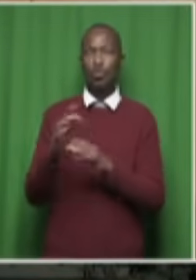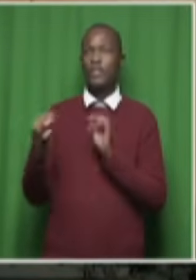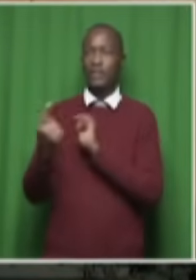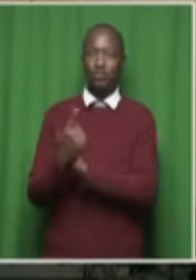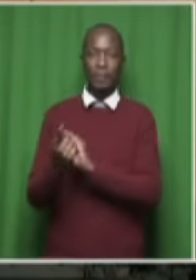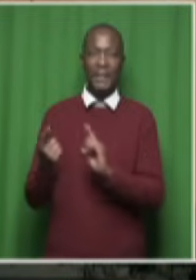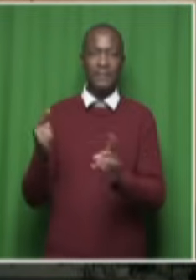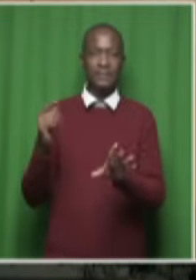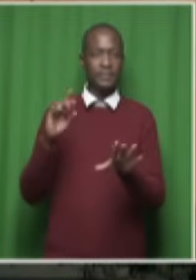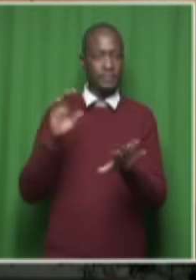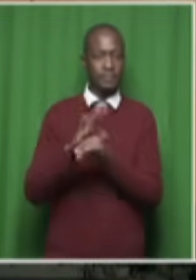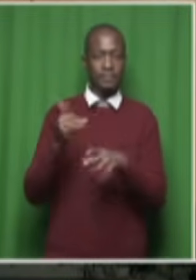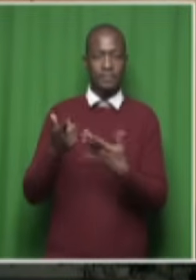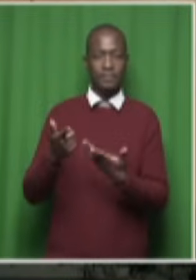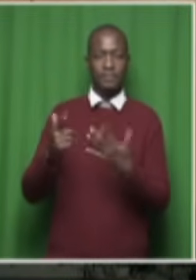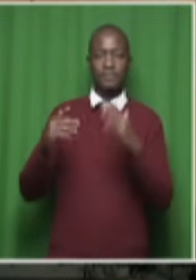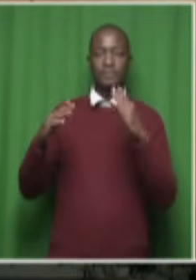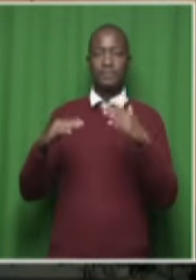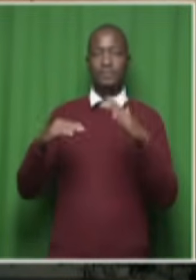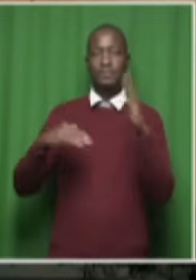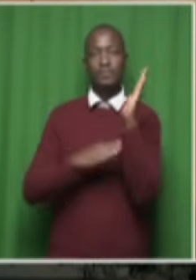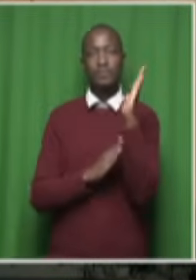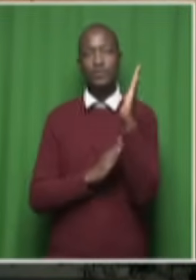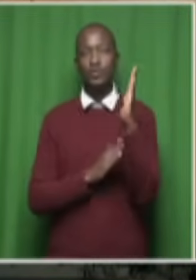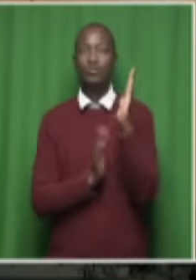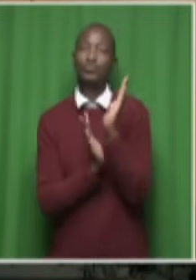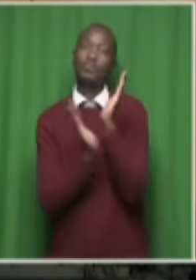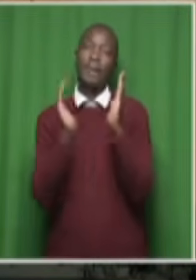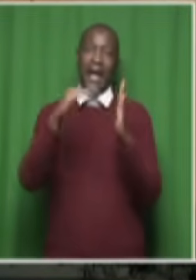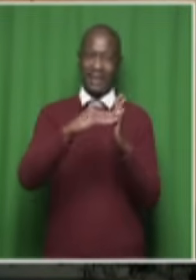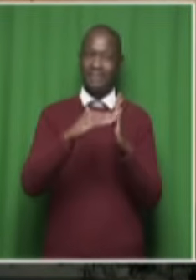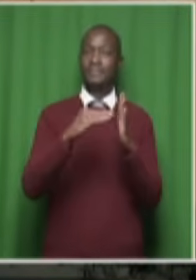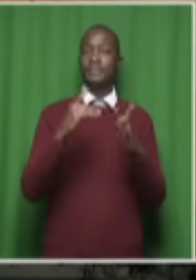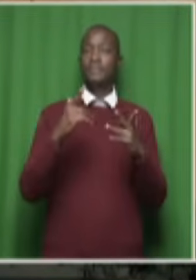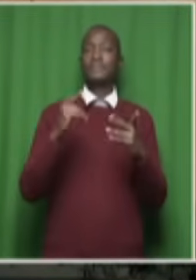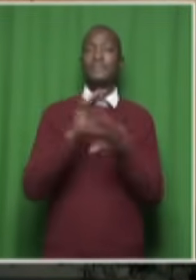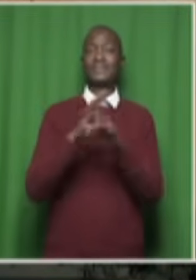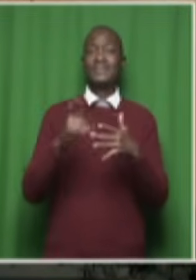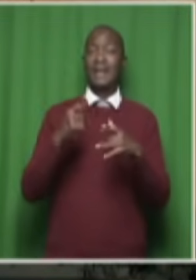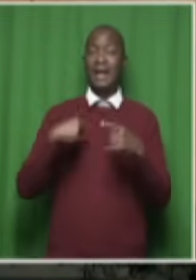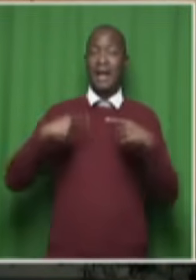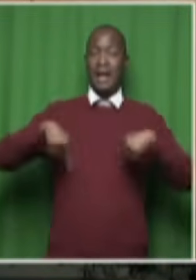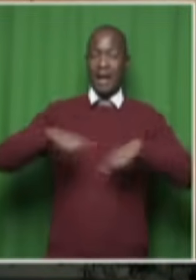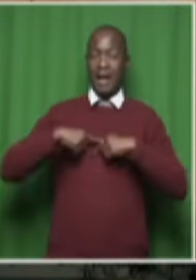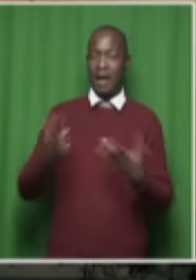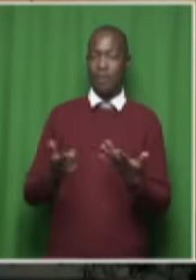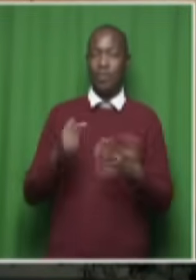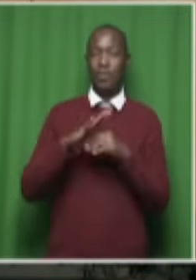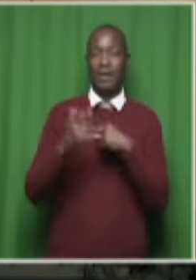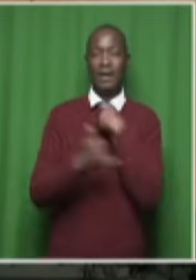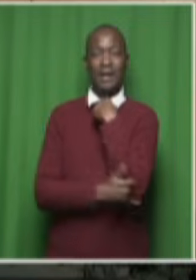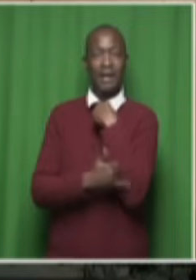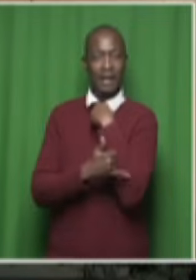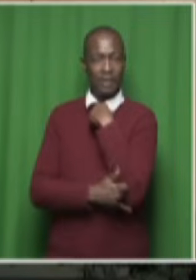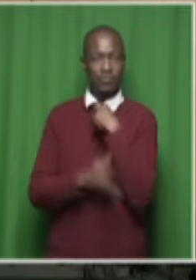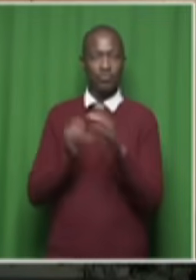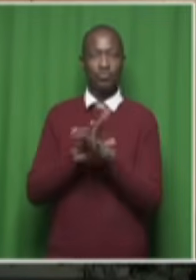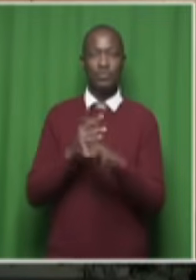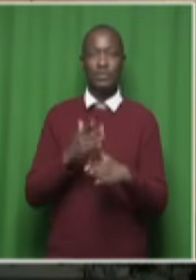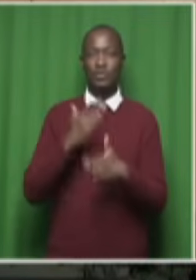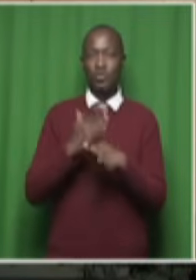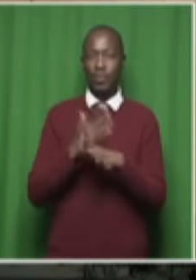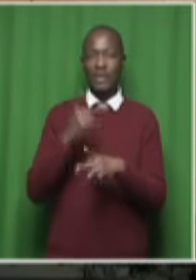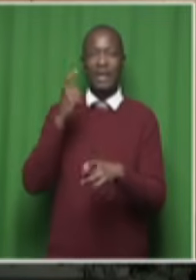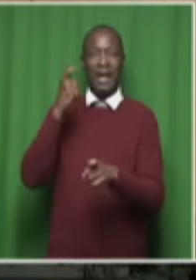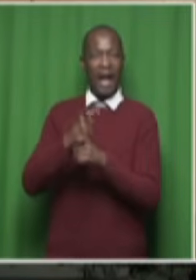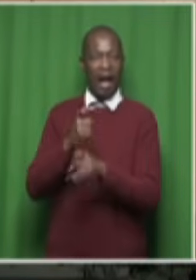Have these gatherings yielded any changes? Are countries and nations working hard enough to try and